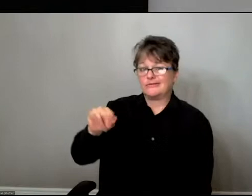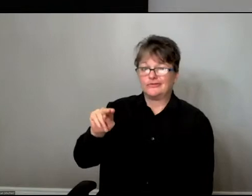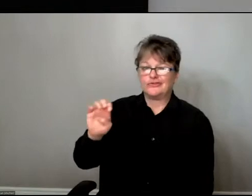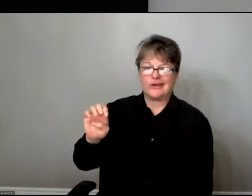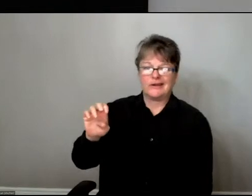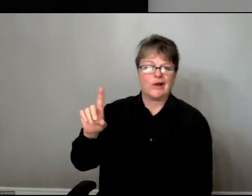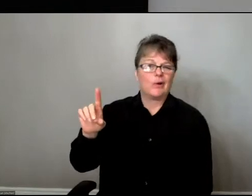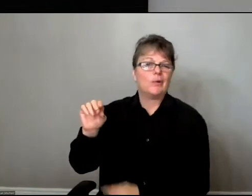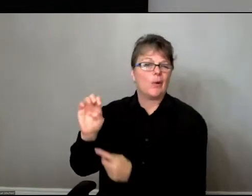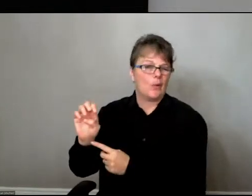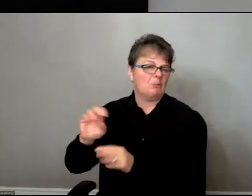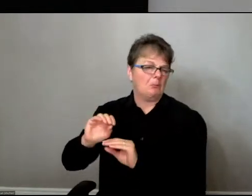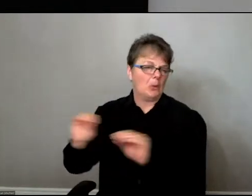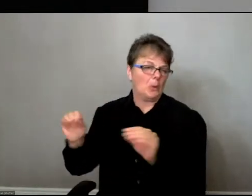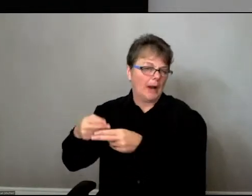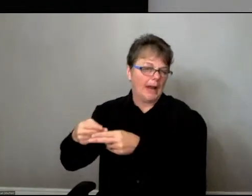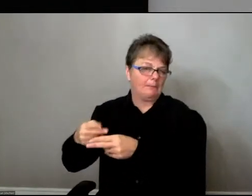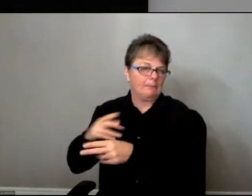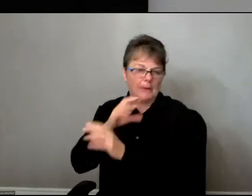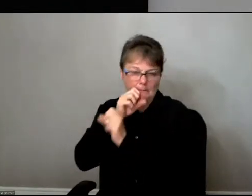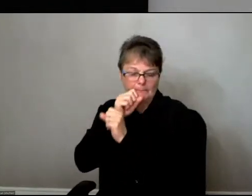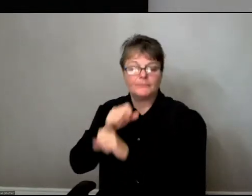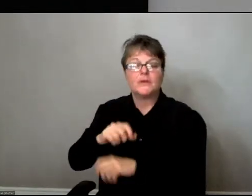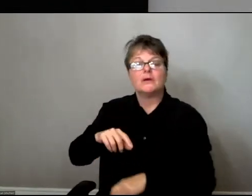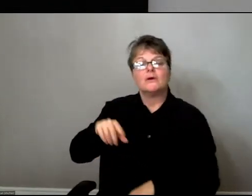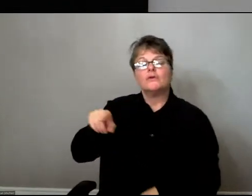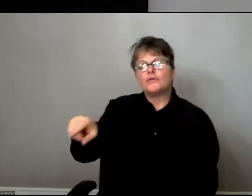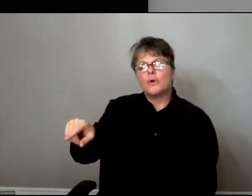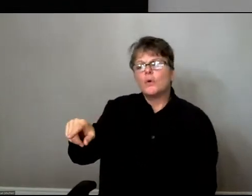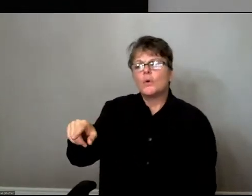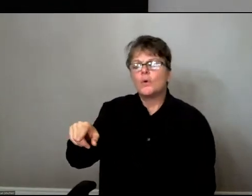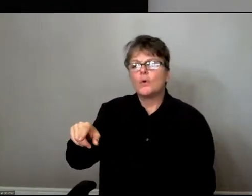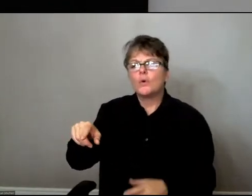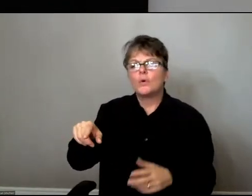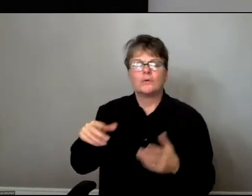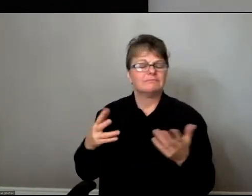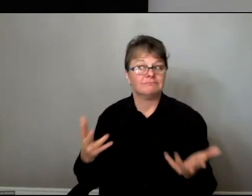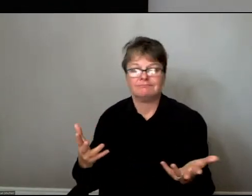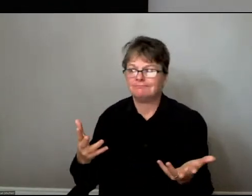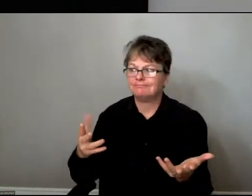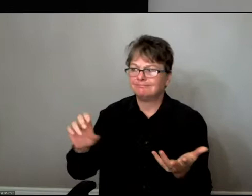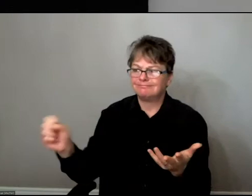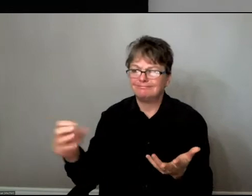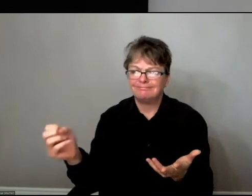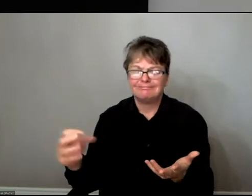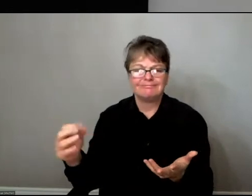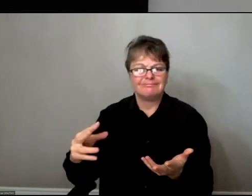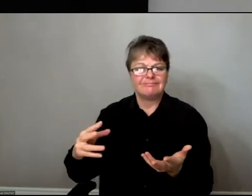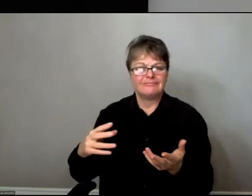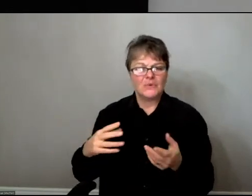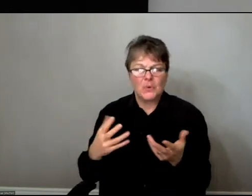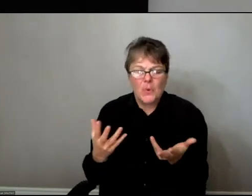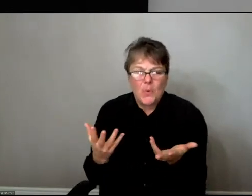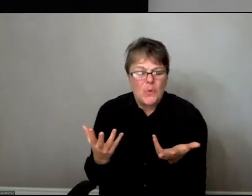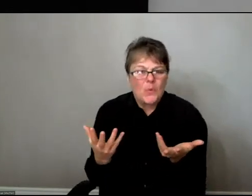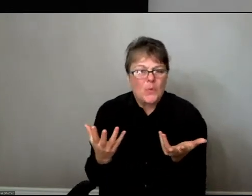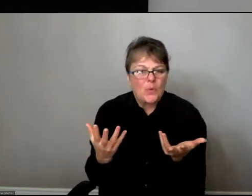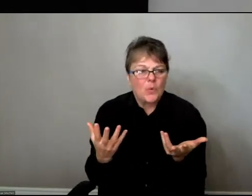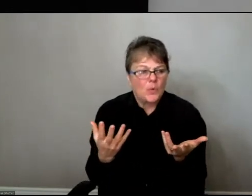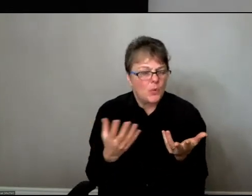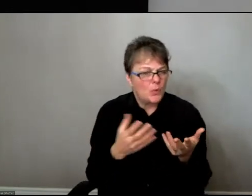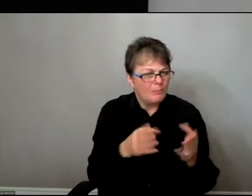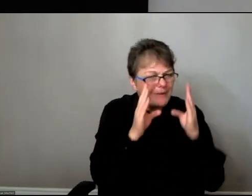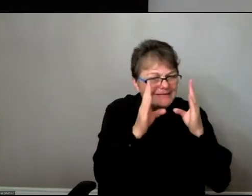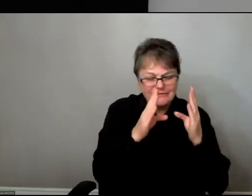take, or who does it take, to listen to someone when they come forward to tell their story about gender